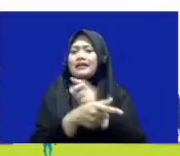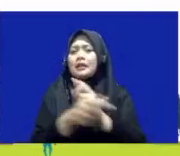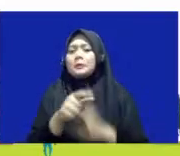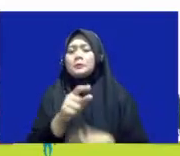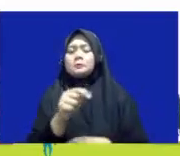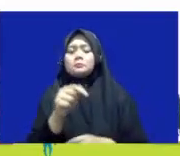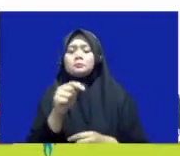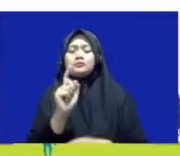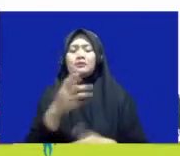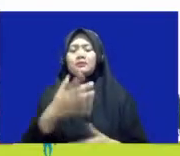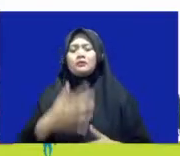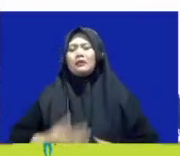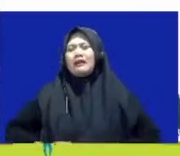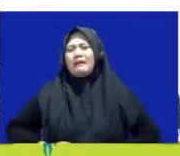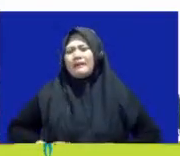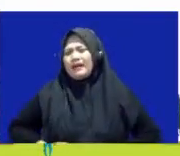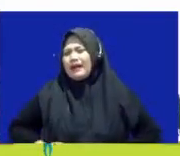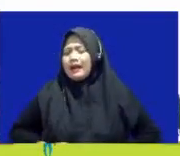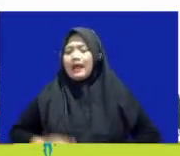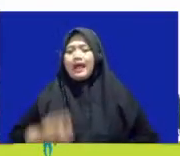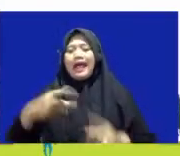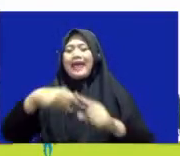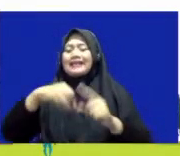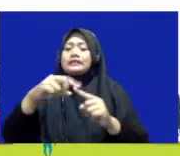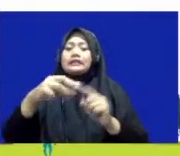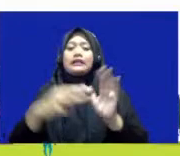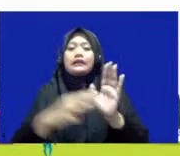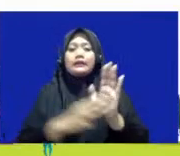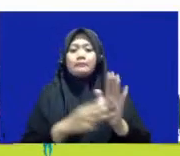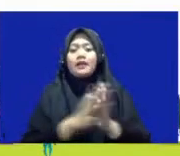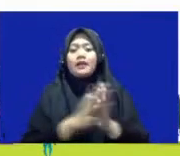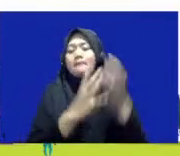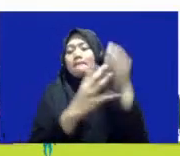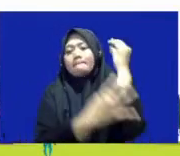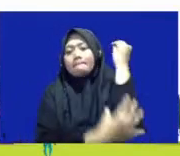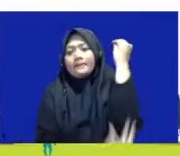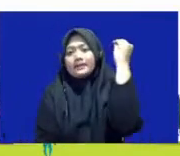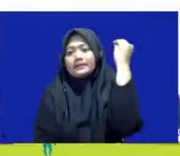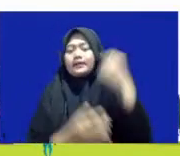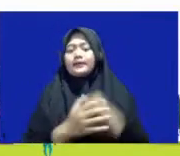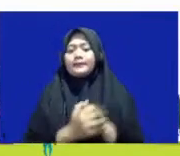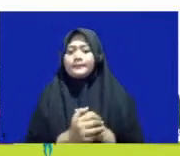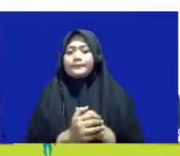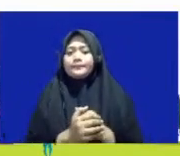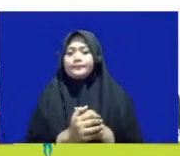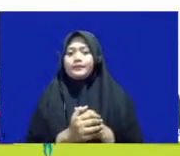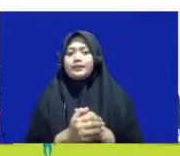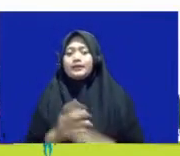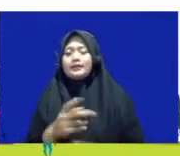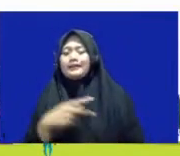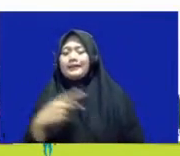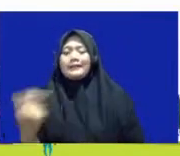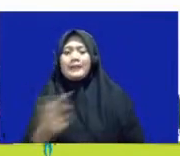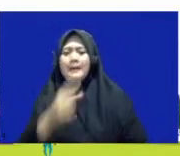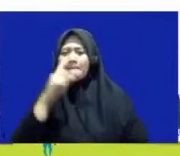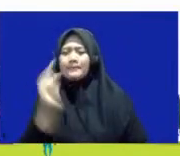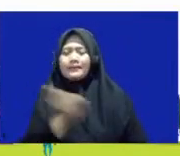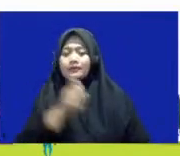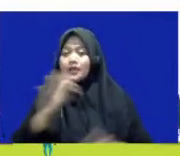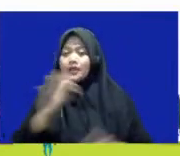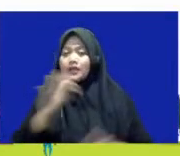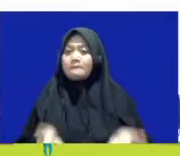Developing adequate preparatory measures to build disaster-resilient communities in such a challenging